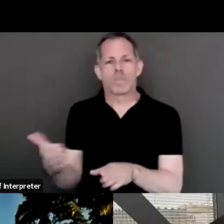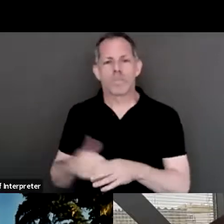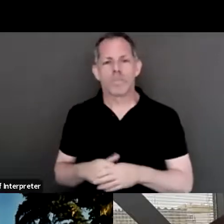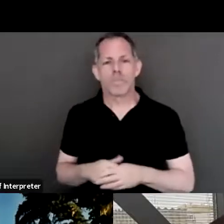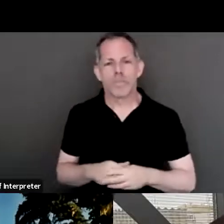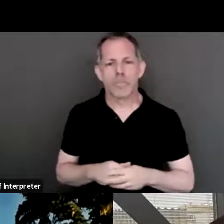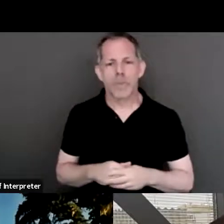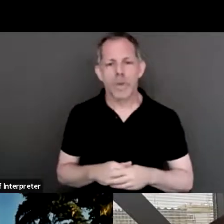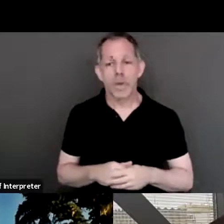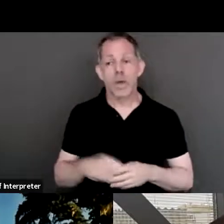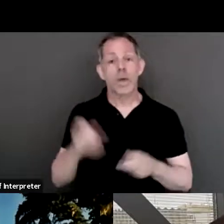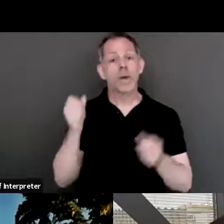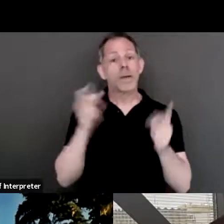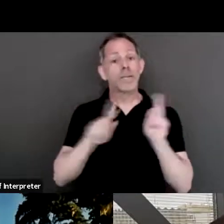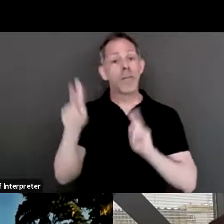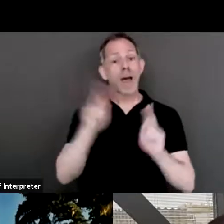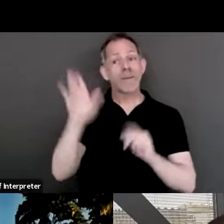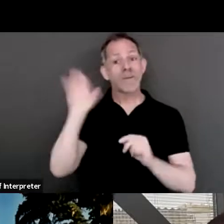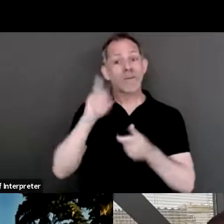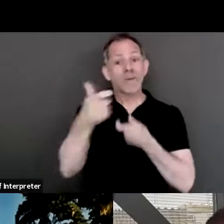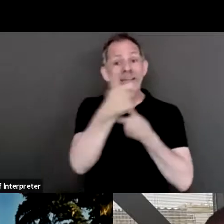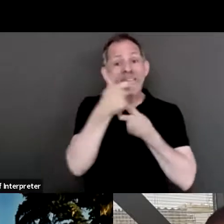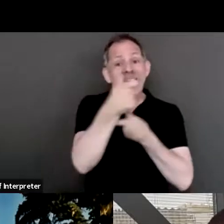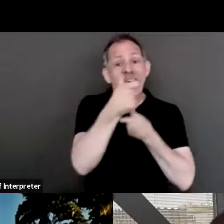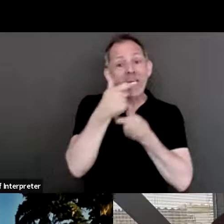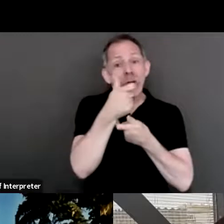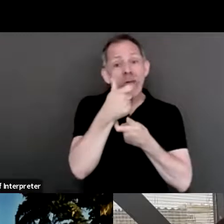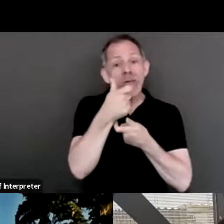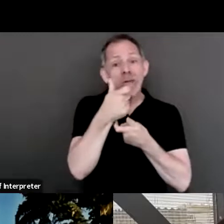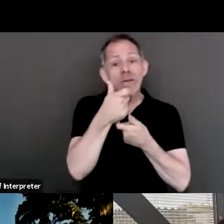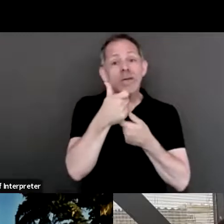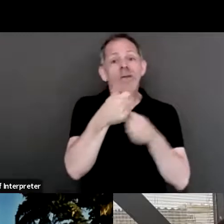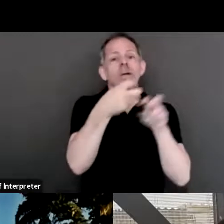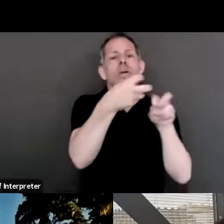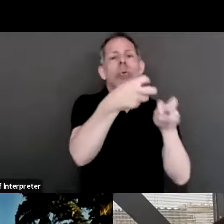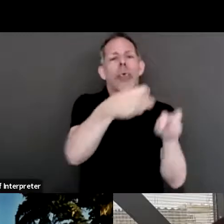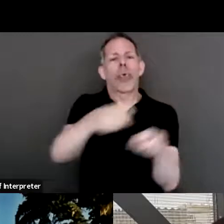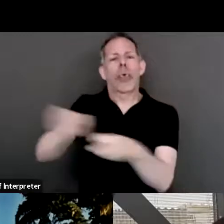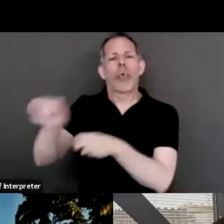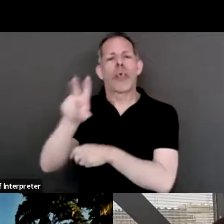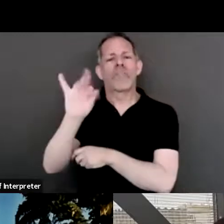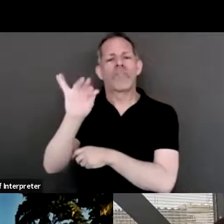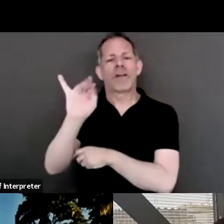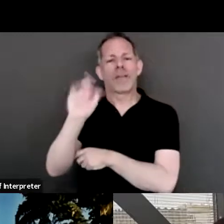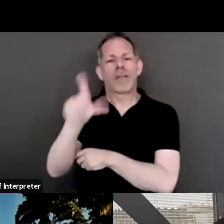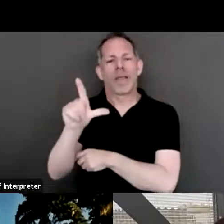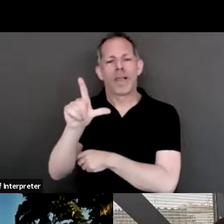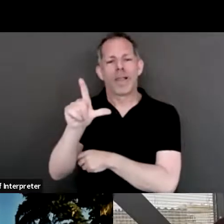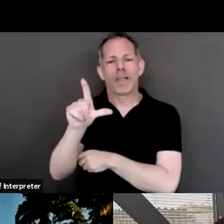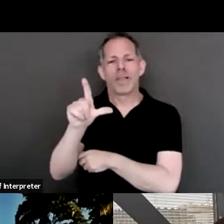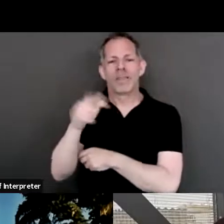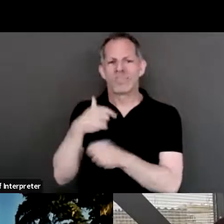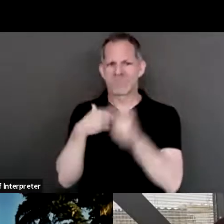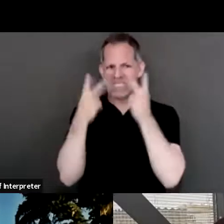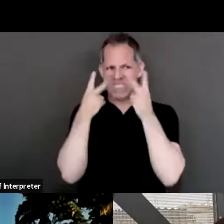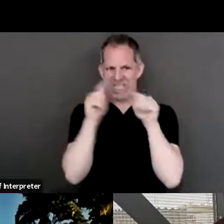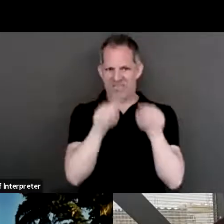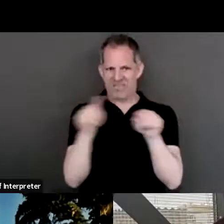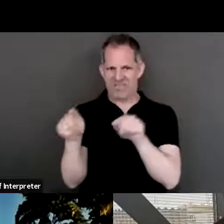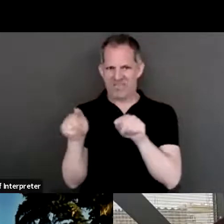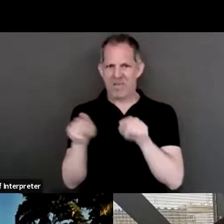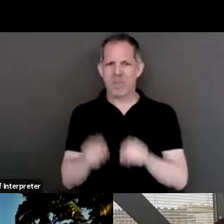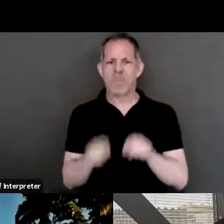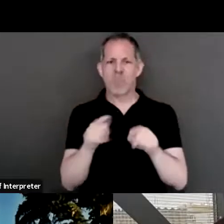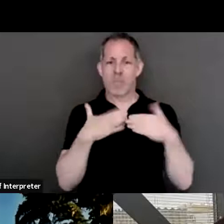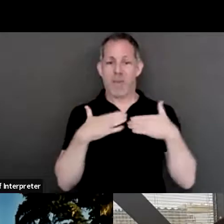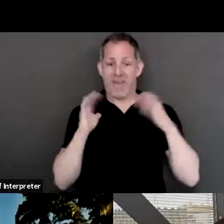pills is what I'm seeing with the clients that I work with. The third focus is going to be